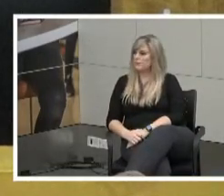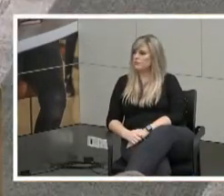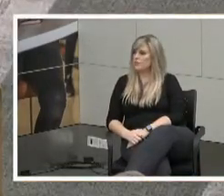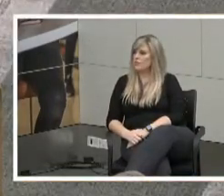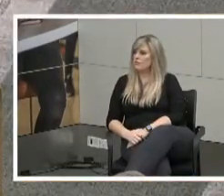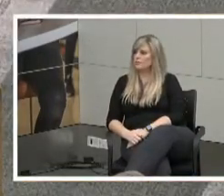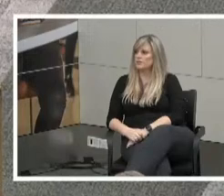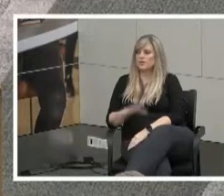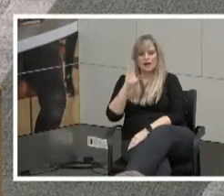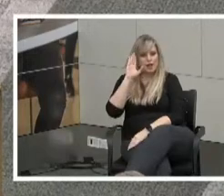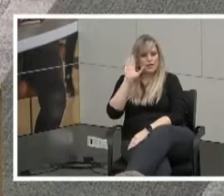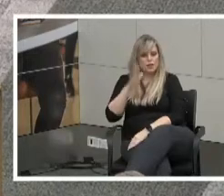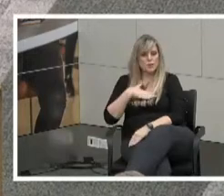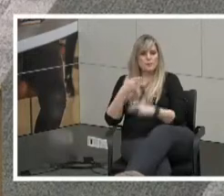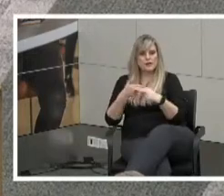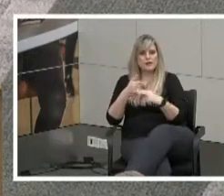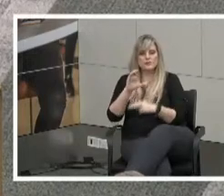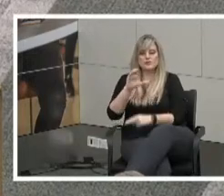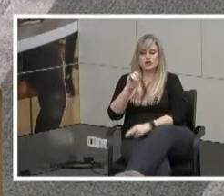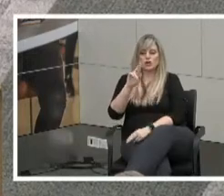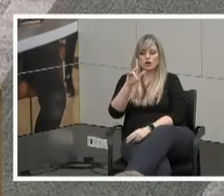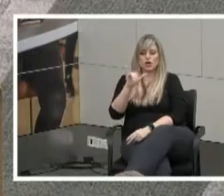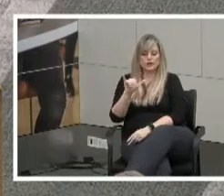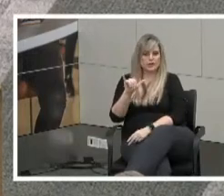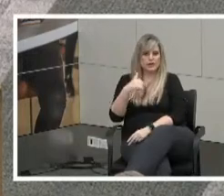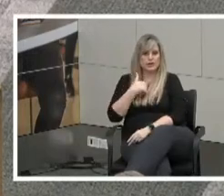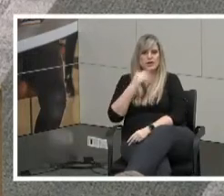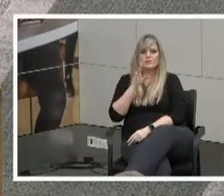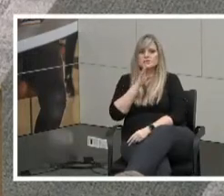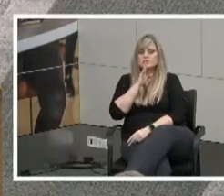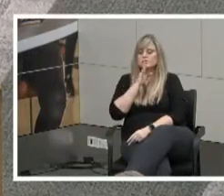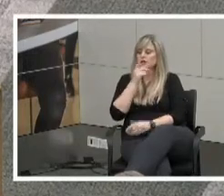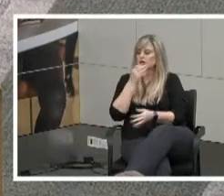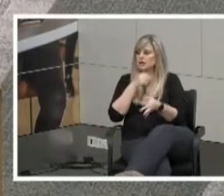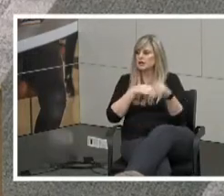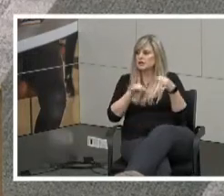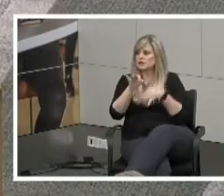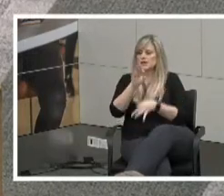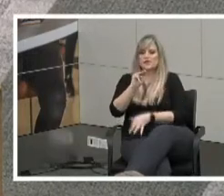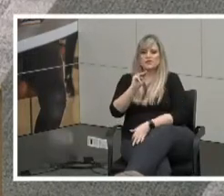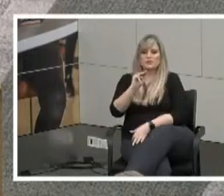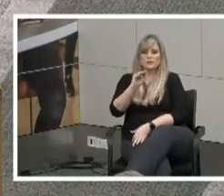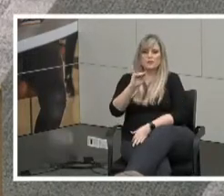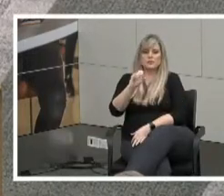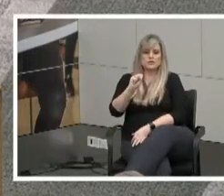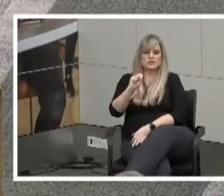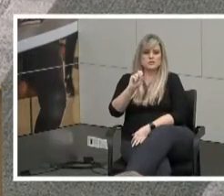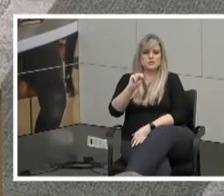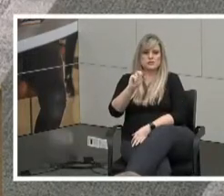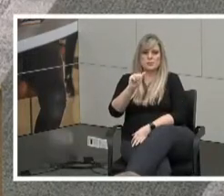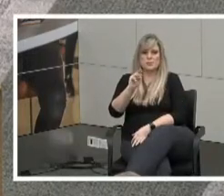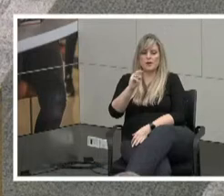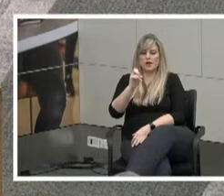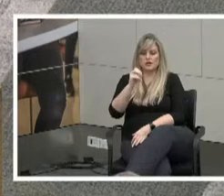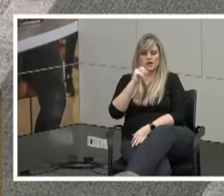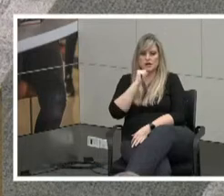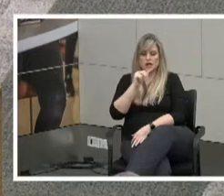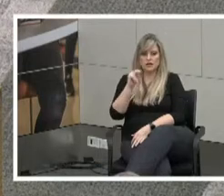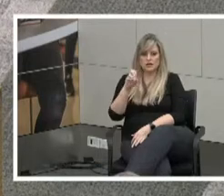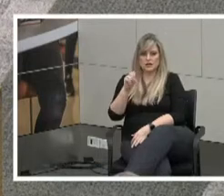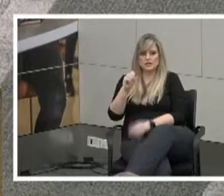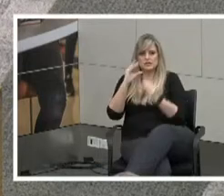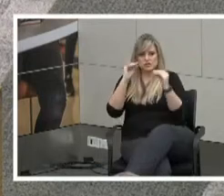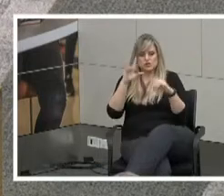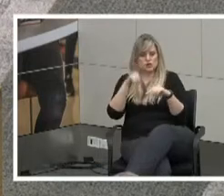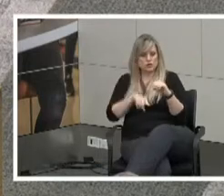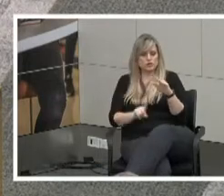padet hi my name is Carly and I'm speaking on behalf of Miss namani A an es teacher who could not be